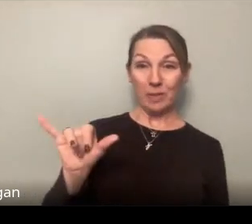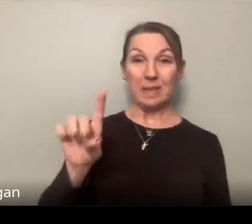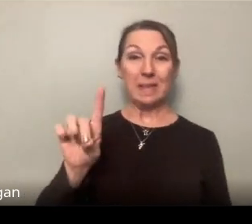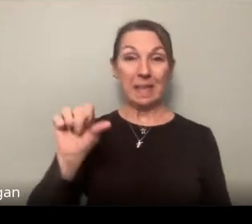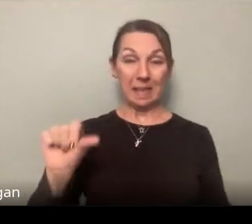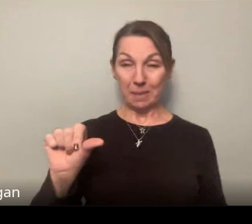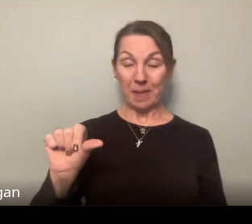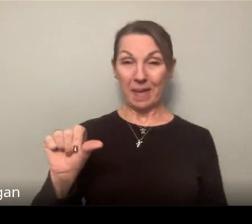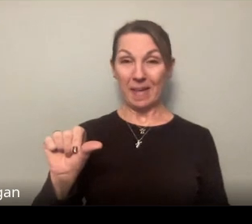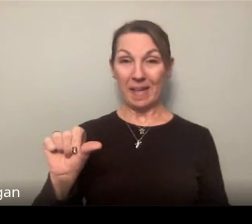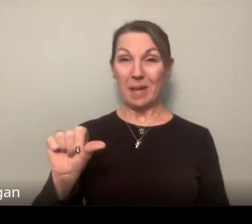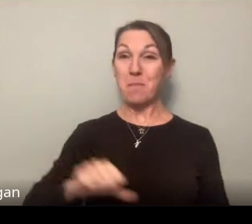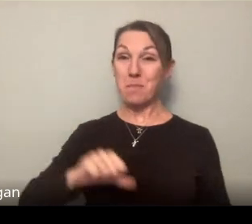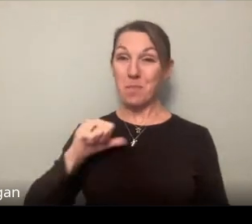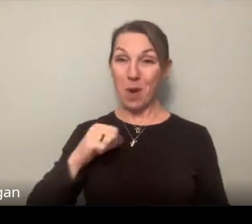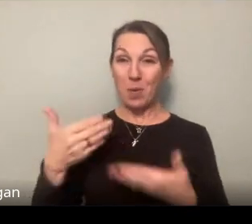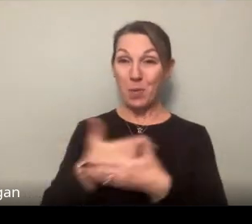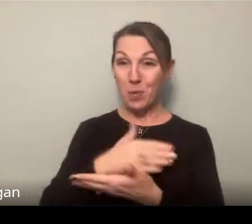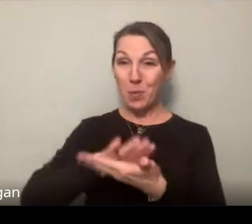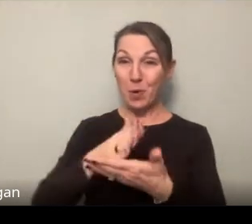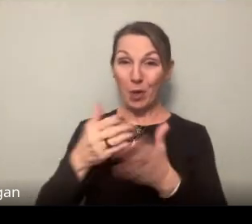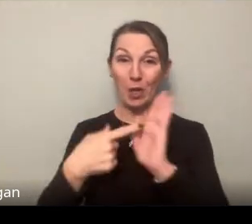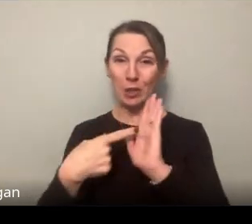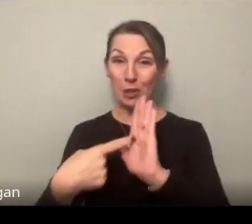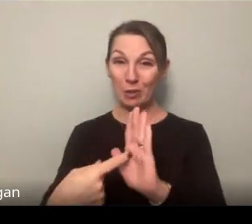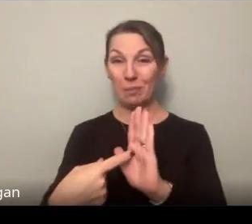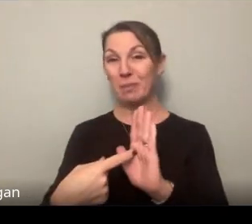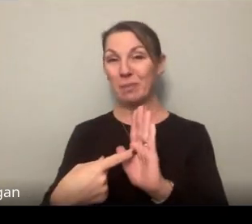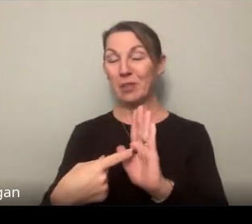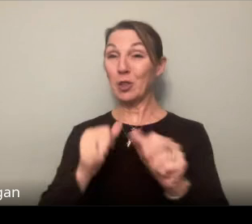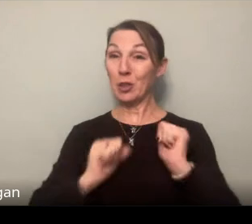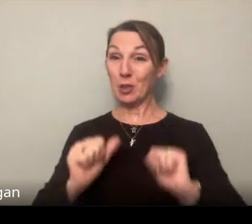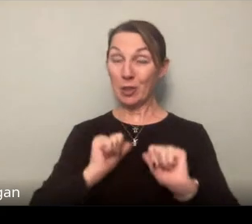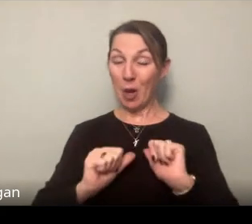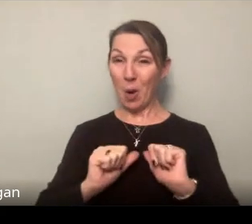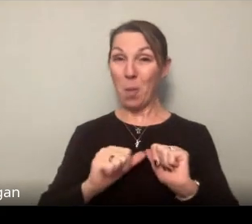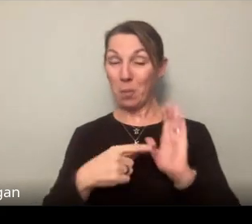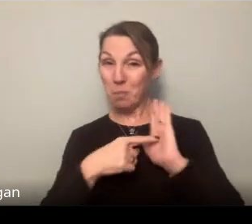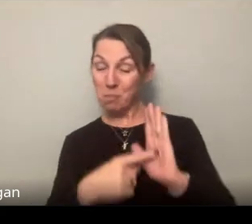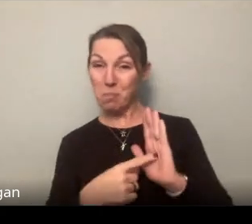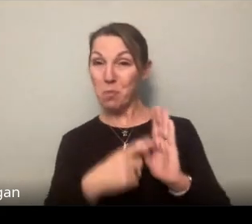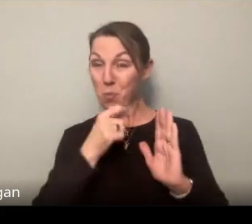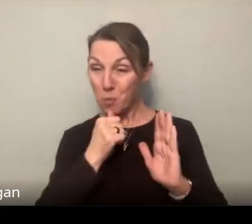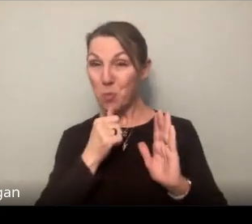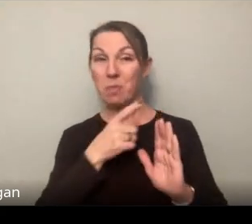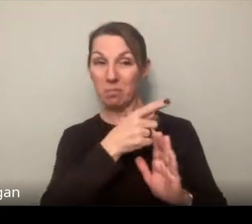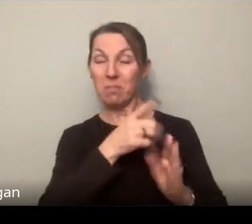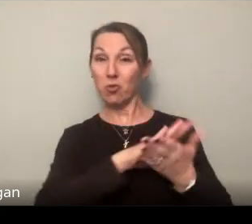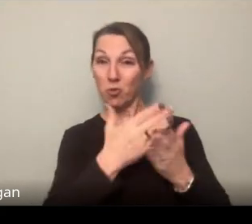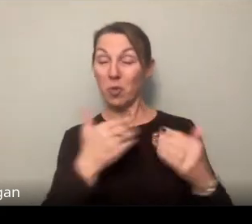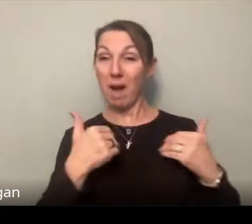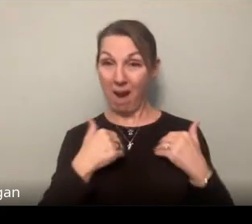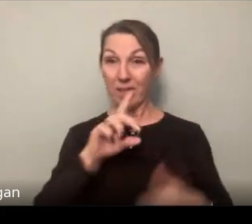new cooking program featuring local chefs and cooks who identify as having a disability. I